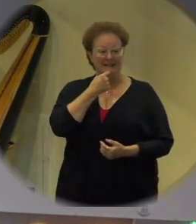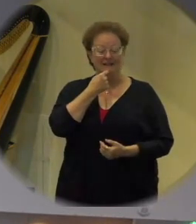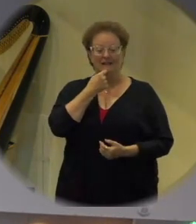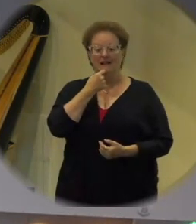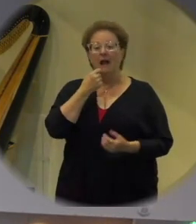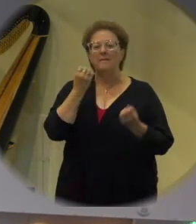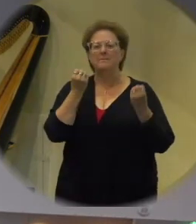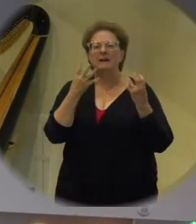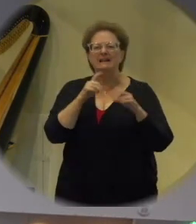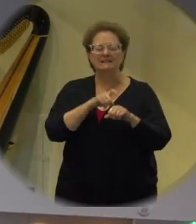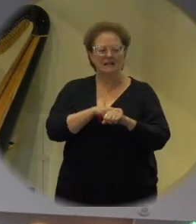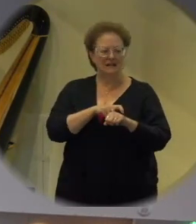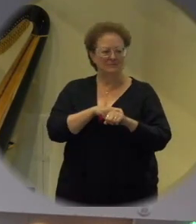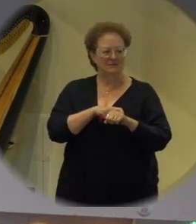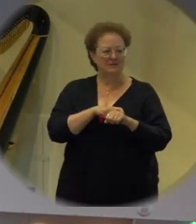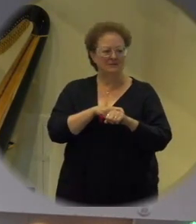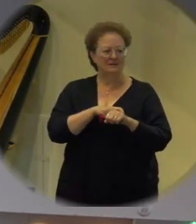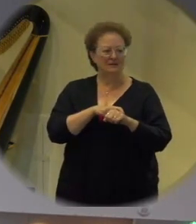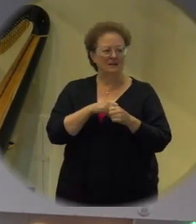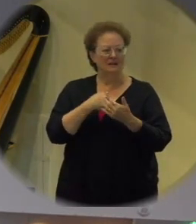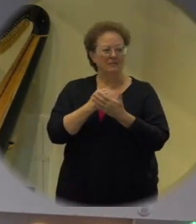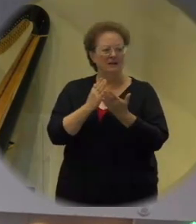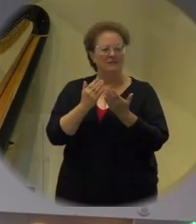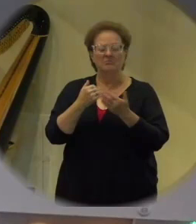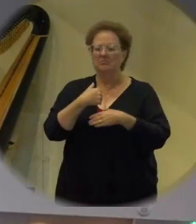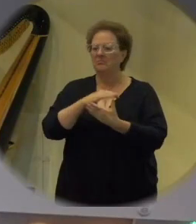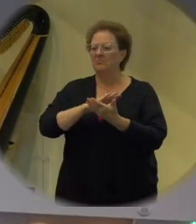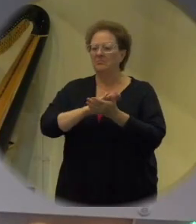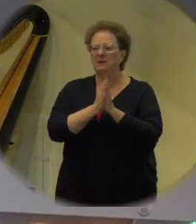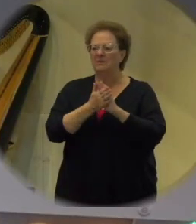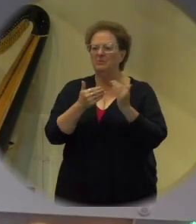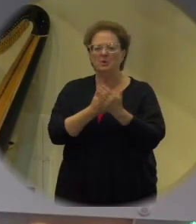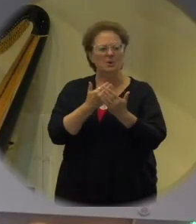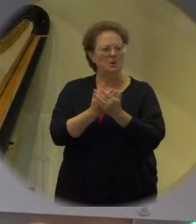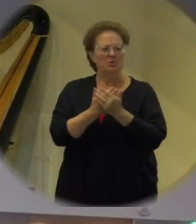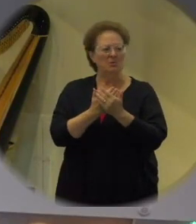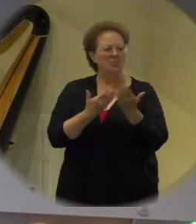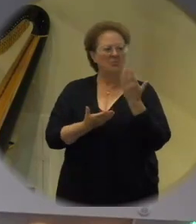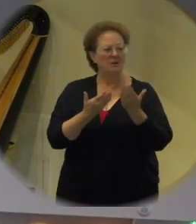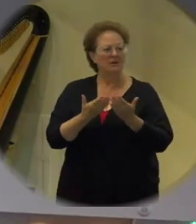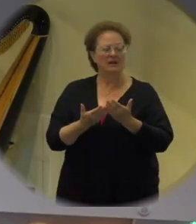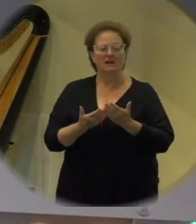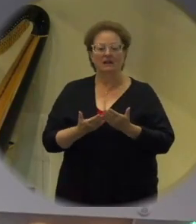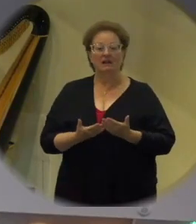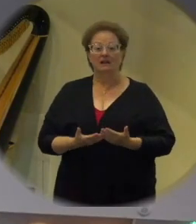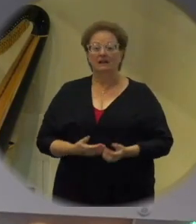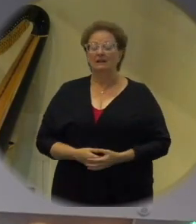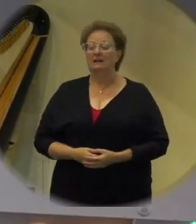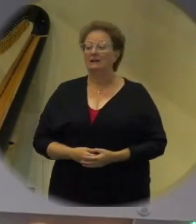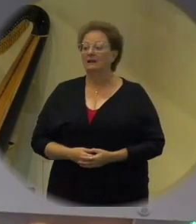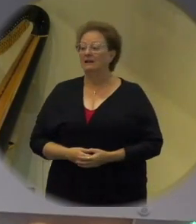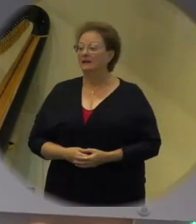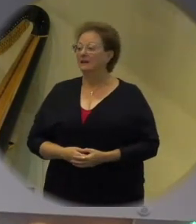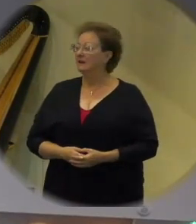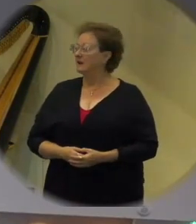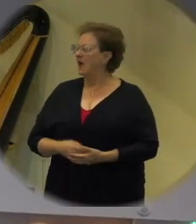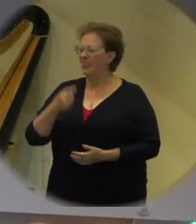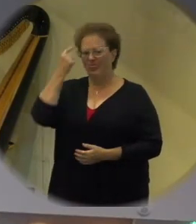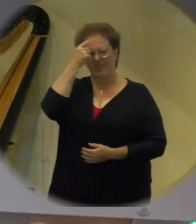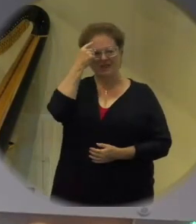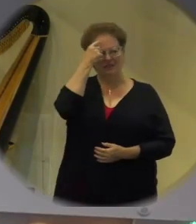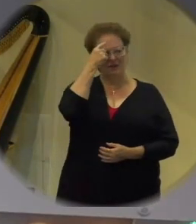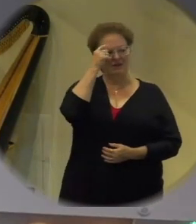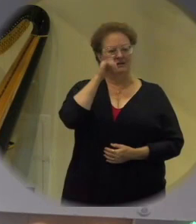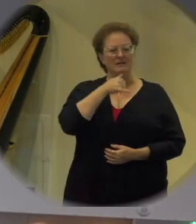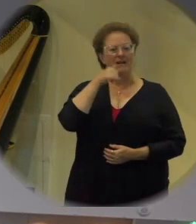many, many times suddenly become new because of whatever's going on in your life. And so even before I get into the message today, I was just thinking about